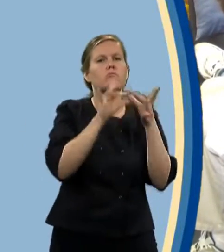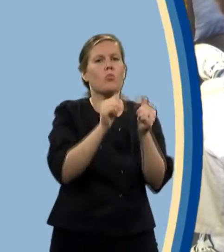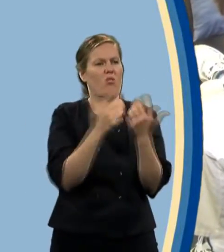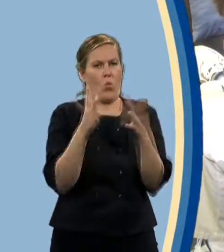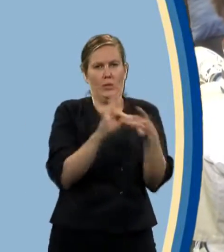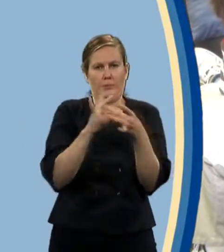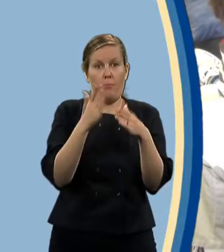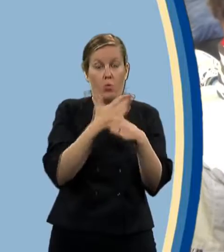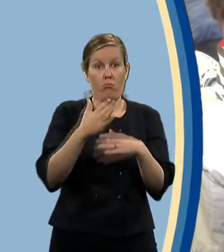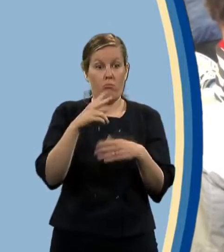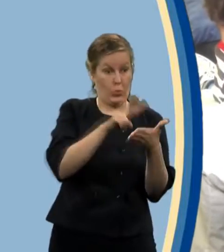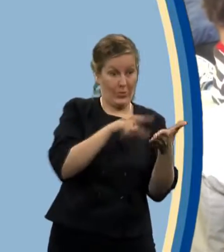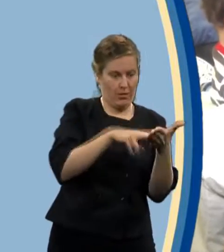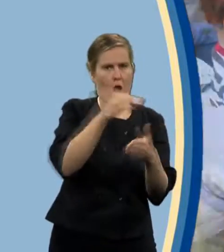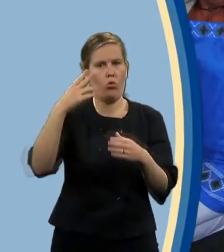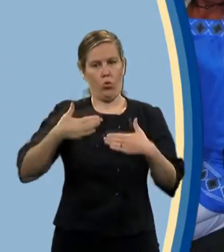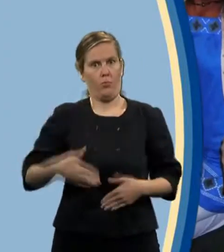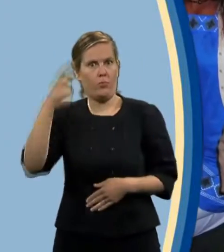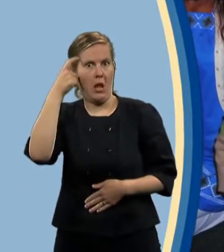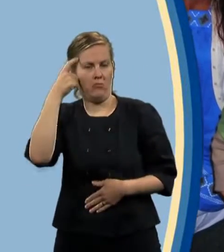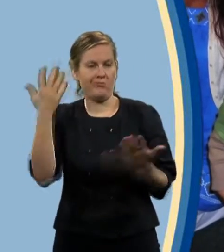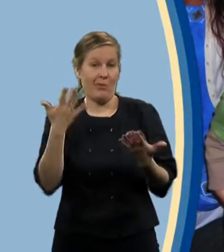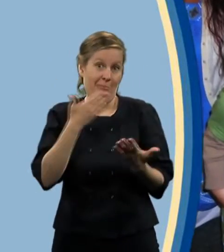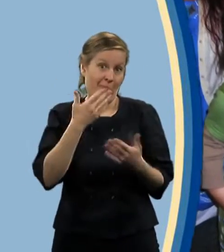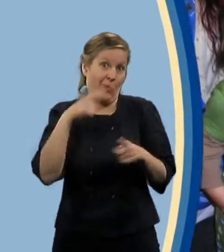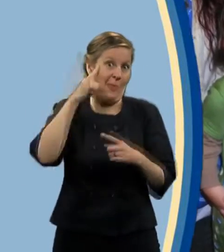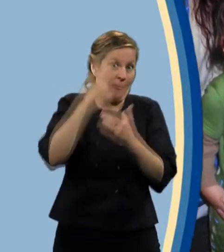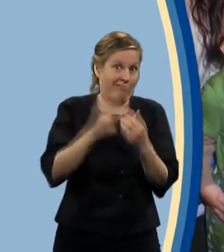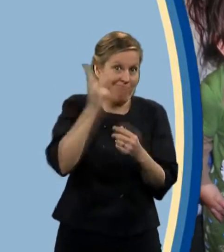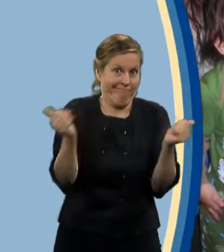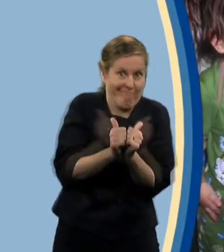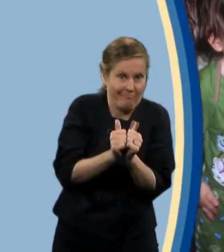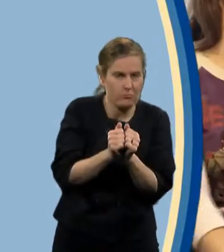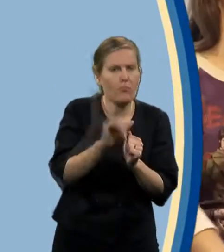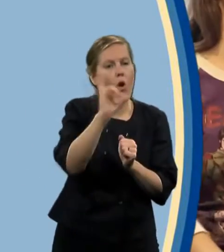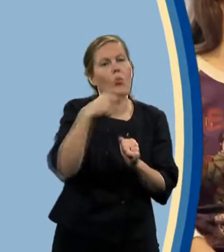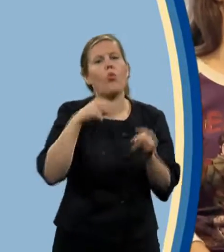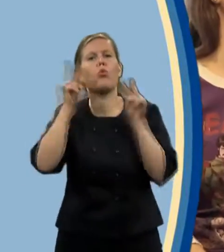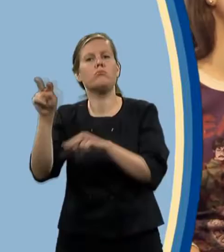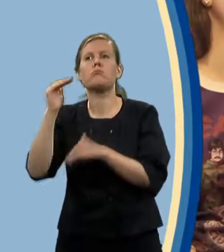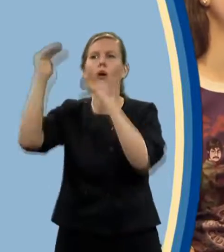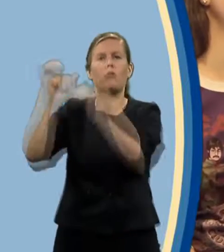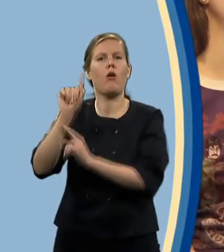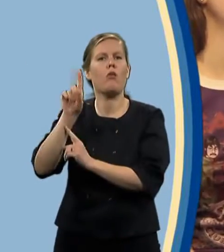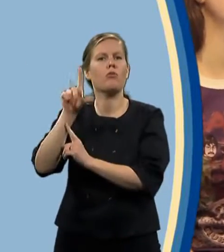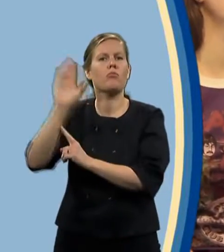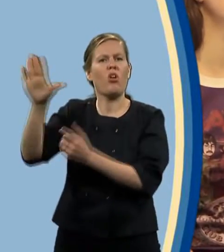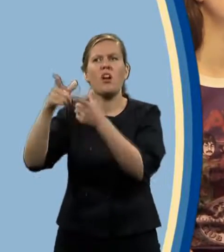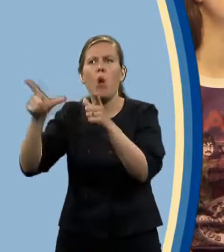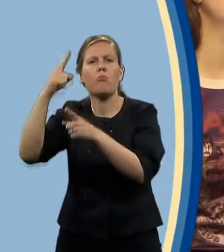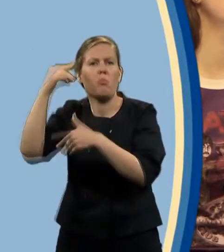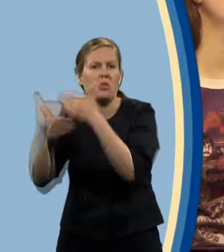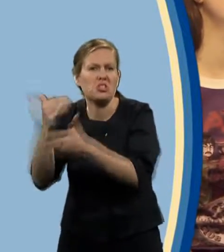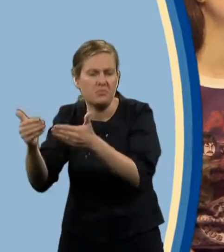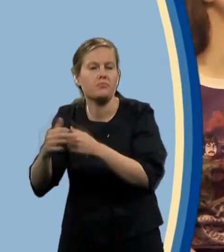relationship between their reading and the human brain and what's best for both together. And we also look at adult processing